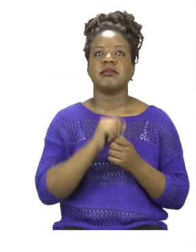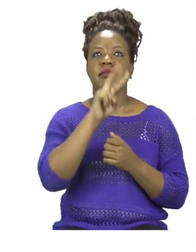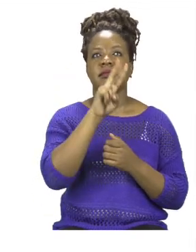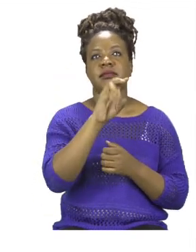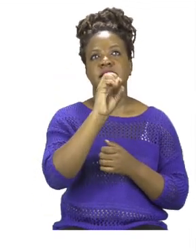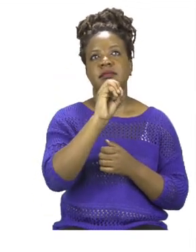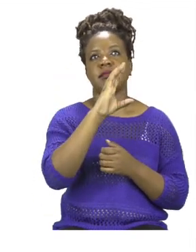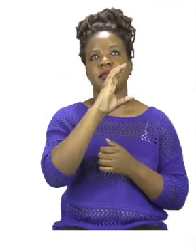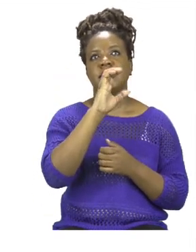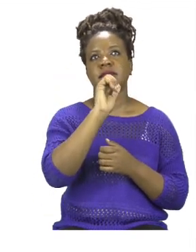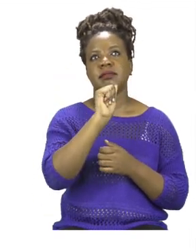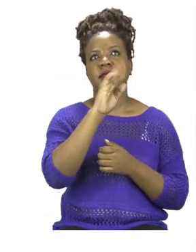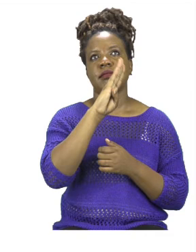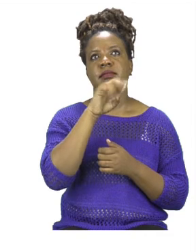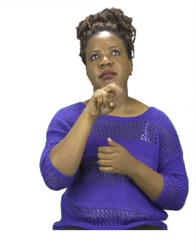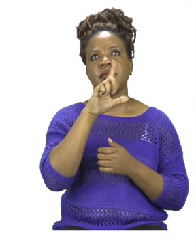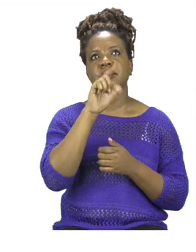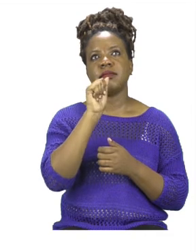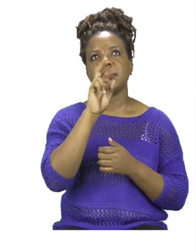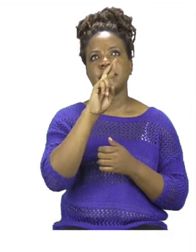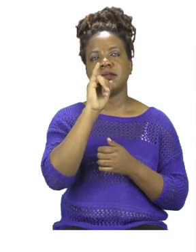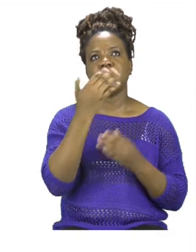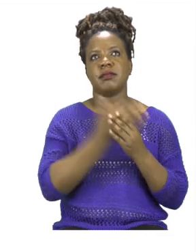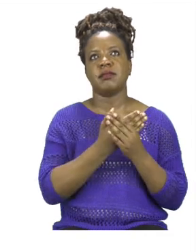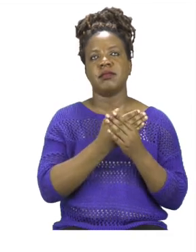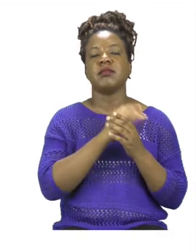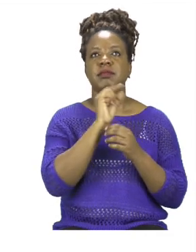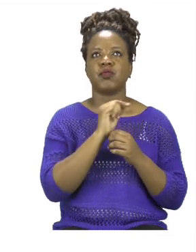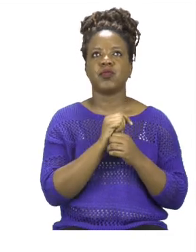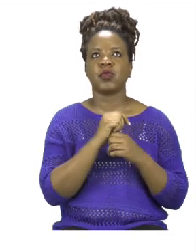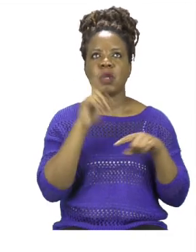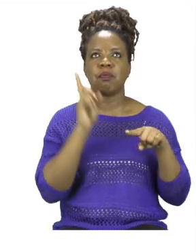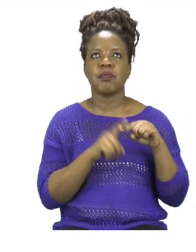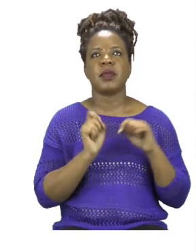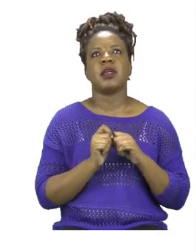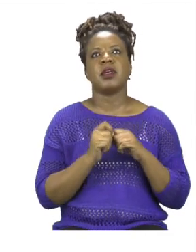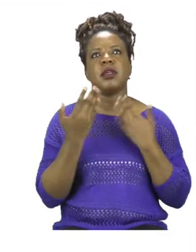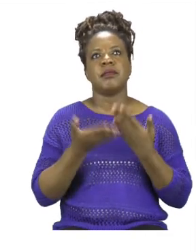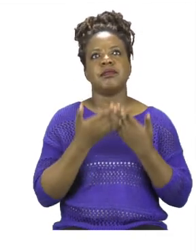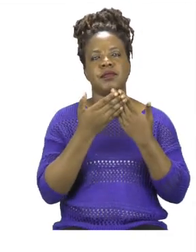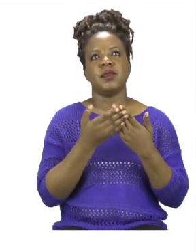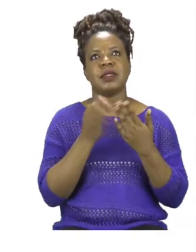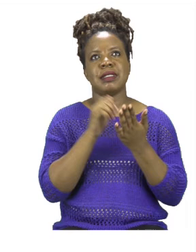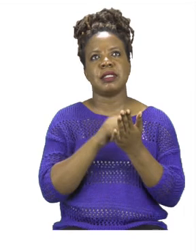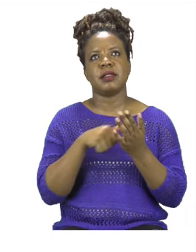that we have today are beat, help,